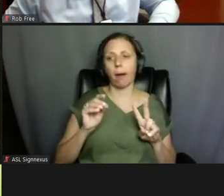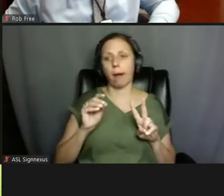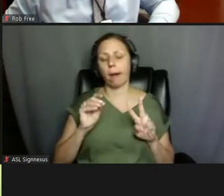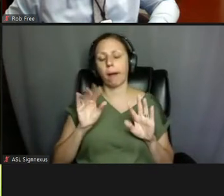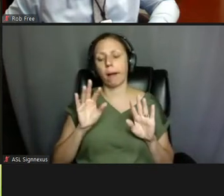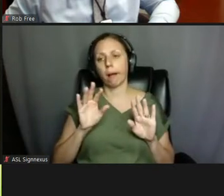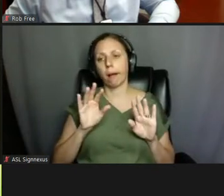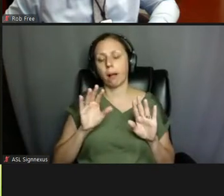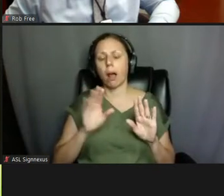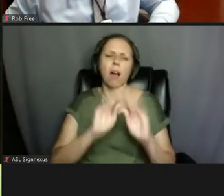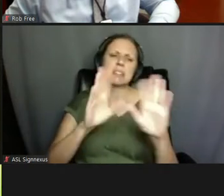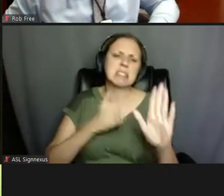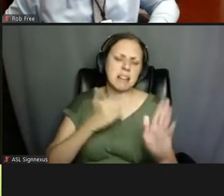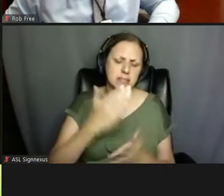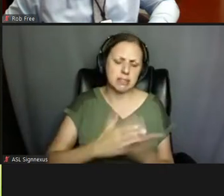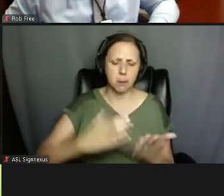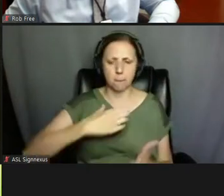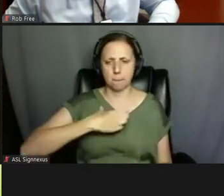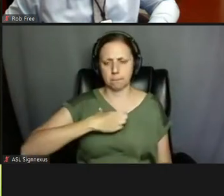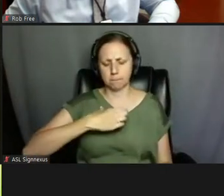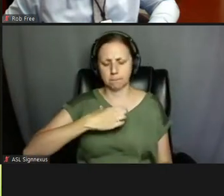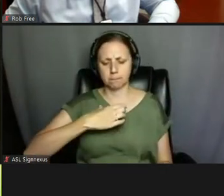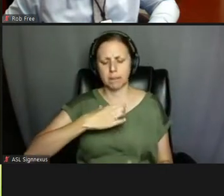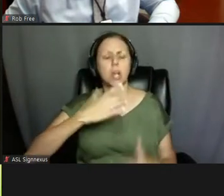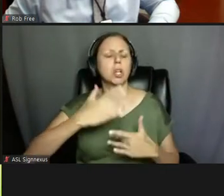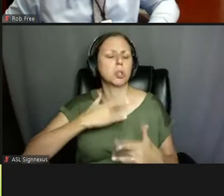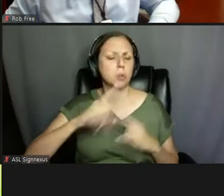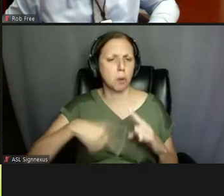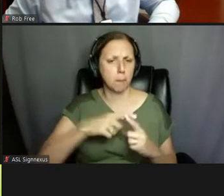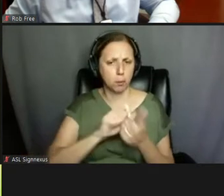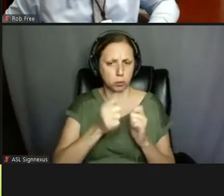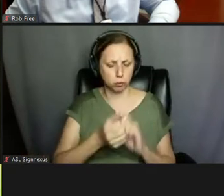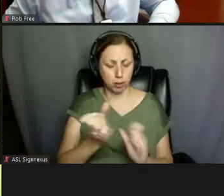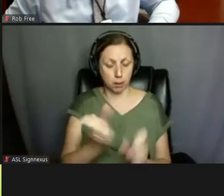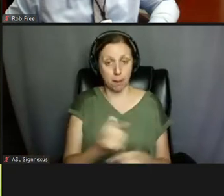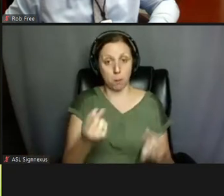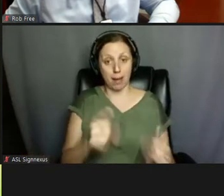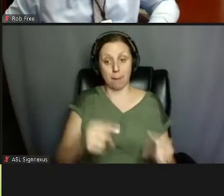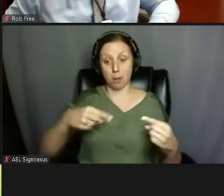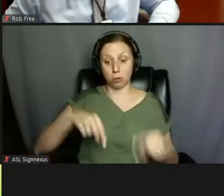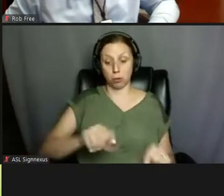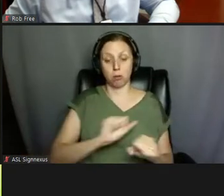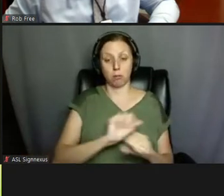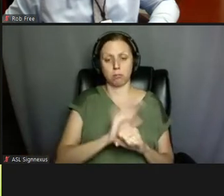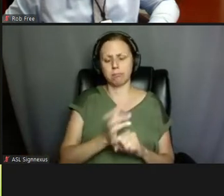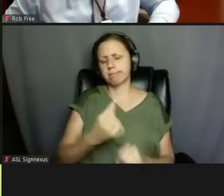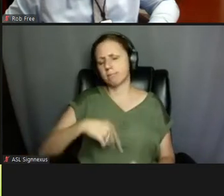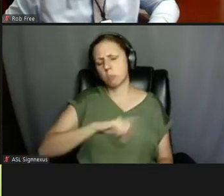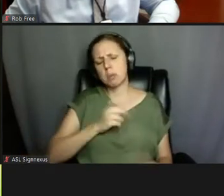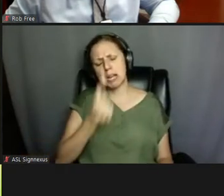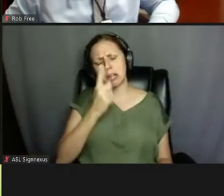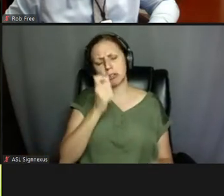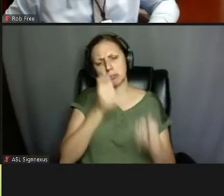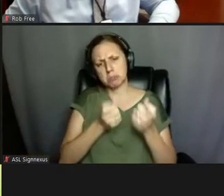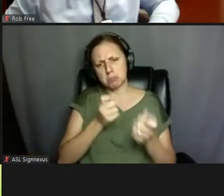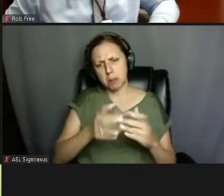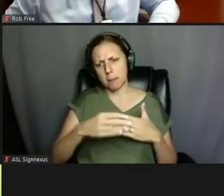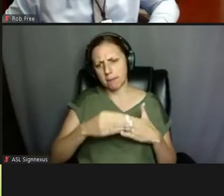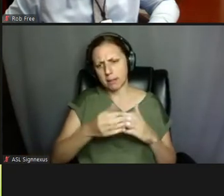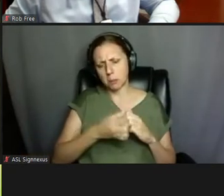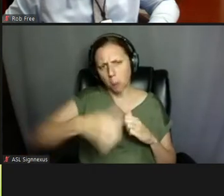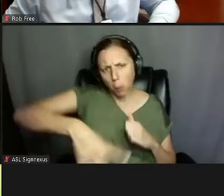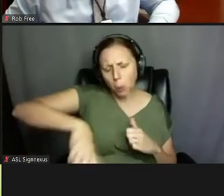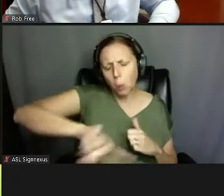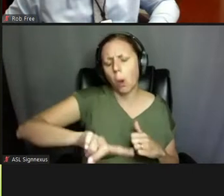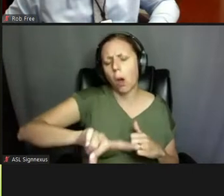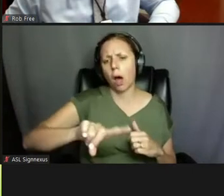there's obviously some concerns with changes made. During COVID, we understood and worked with you guys relative to